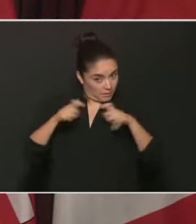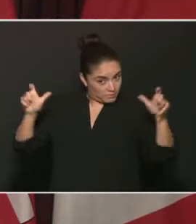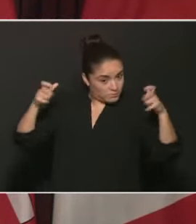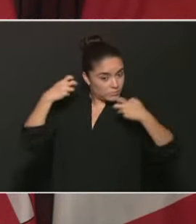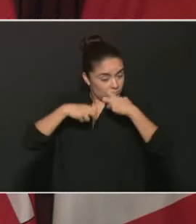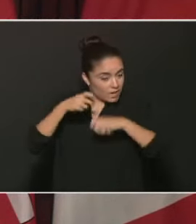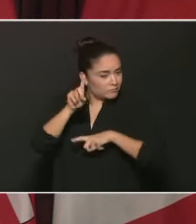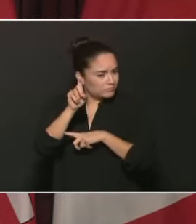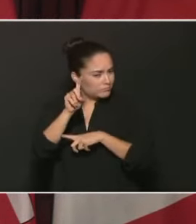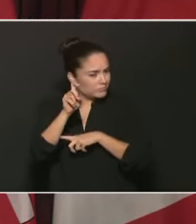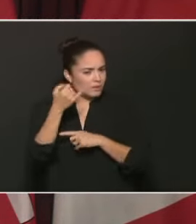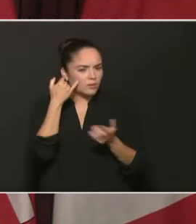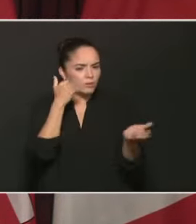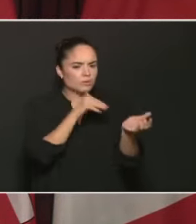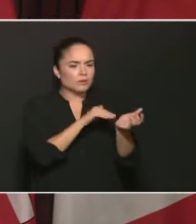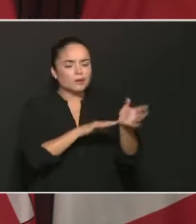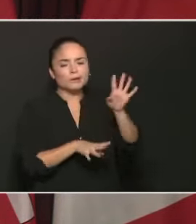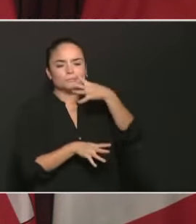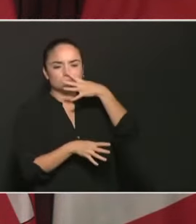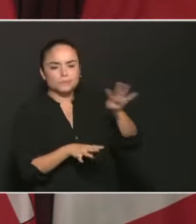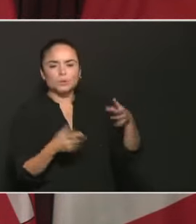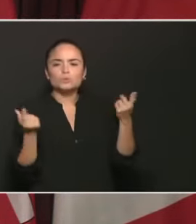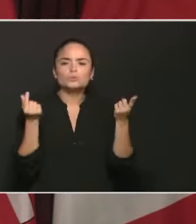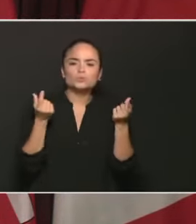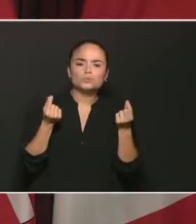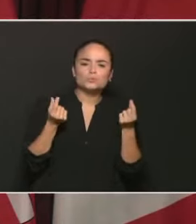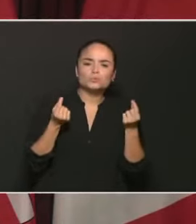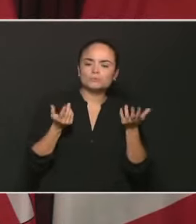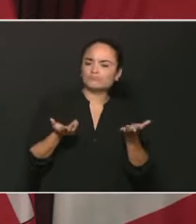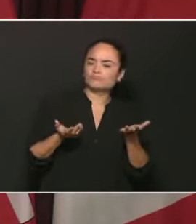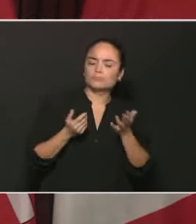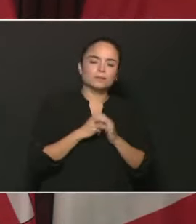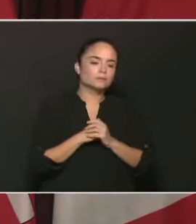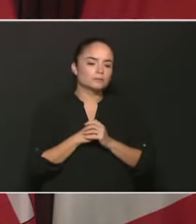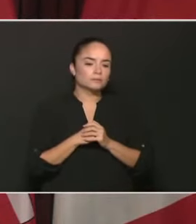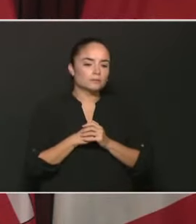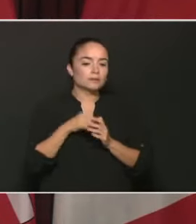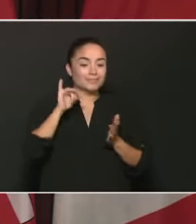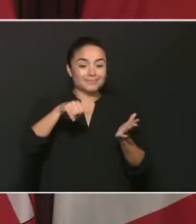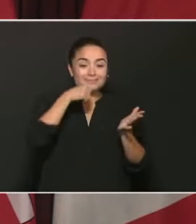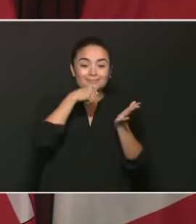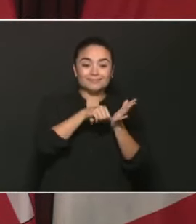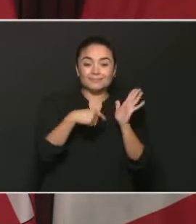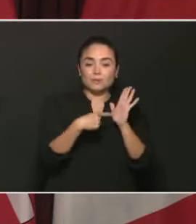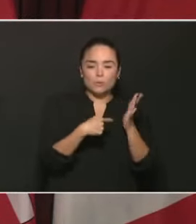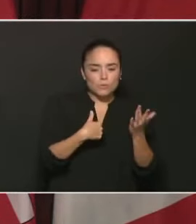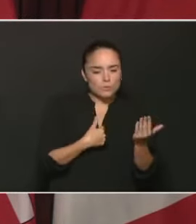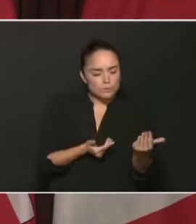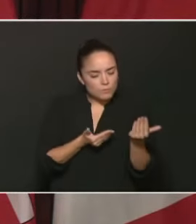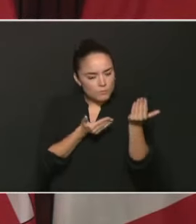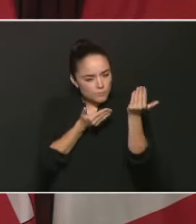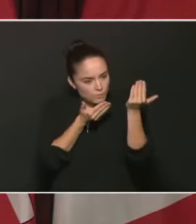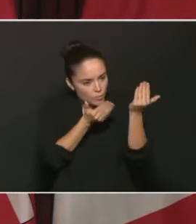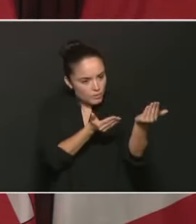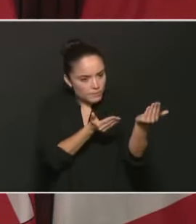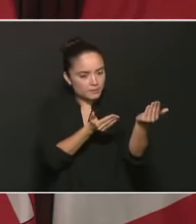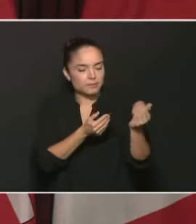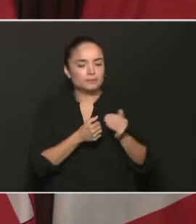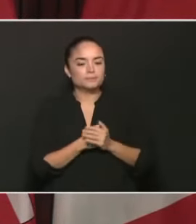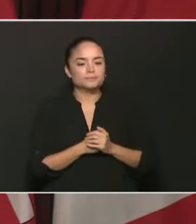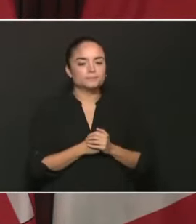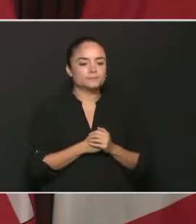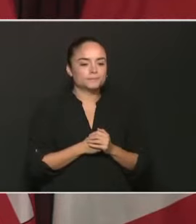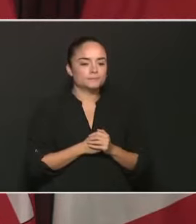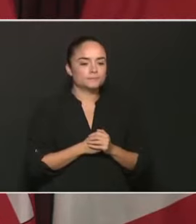advice? So this is a recommendation, and I don't think there's any consequences from the college